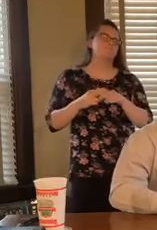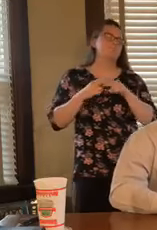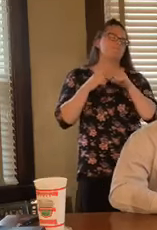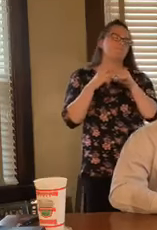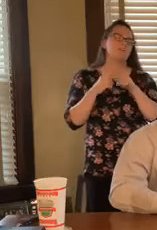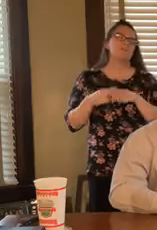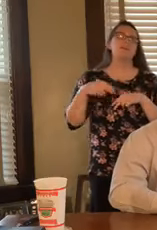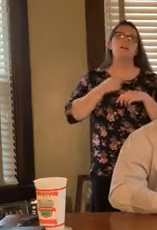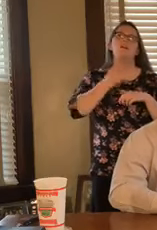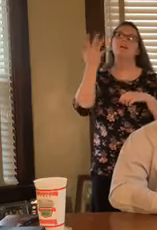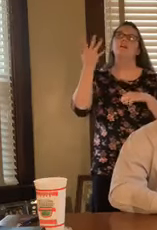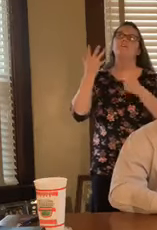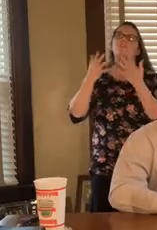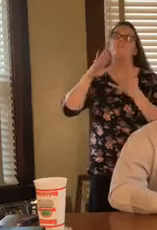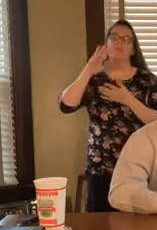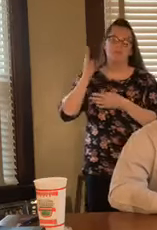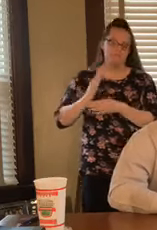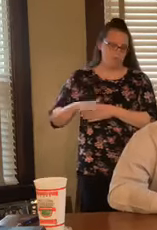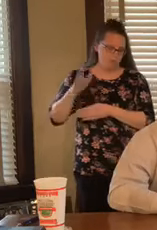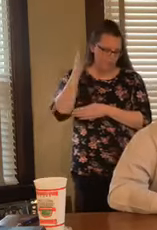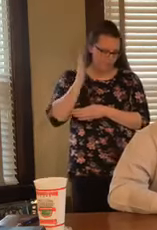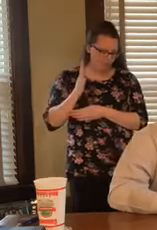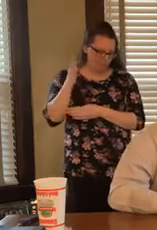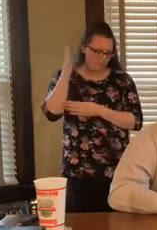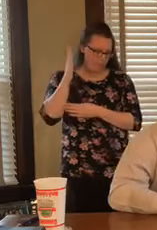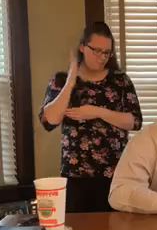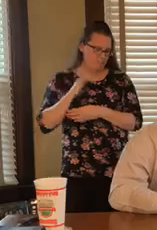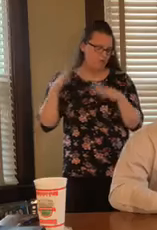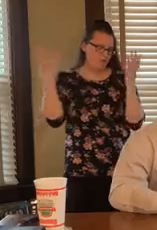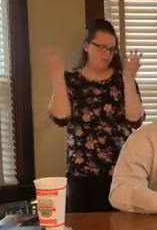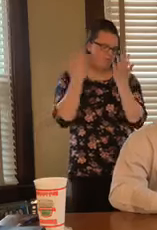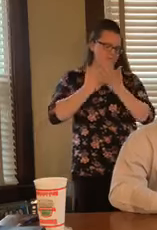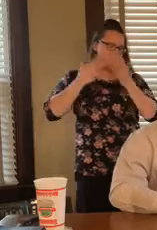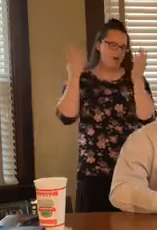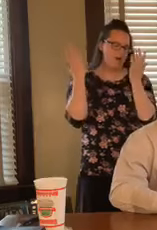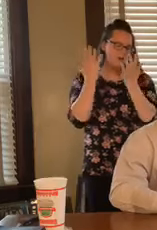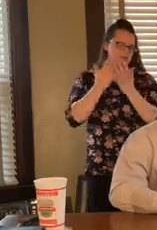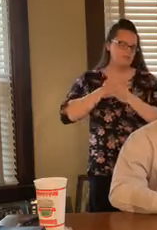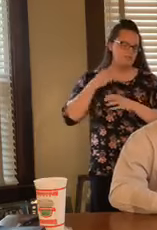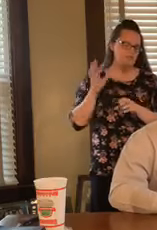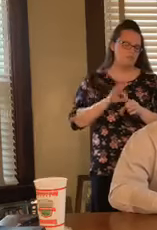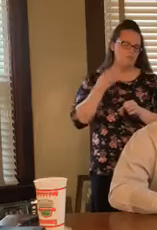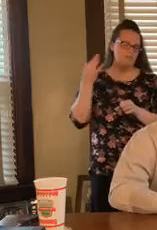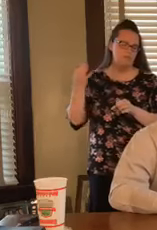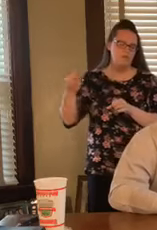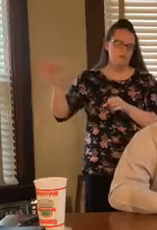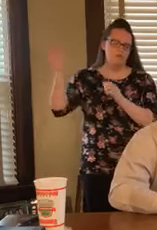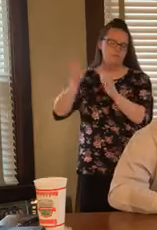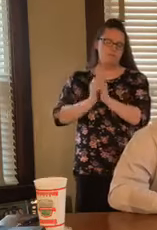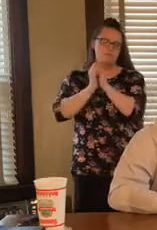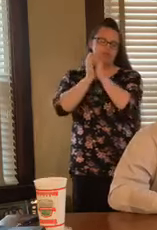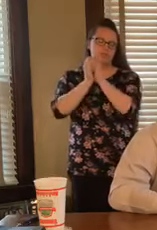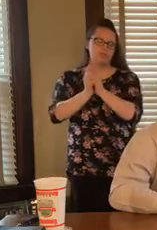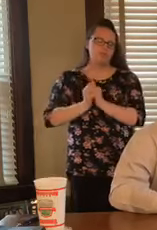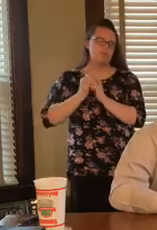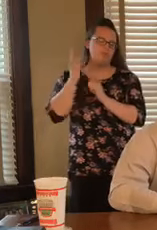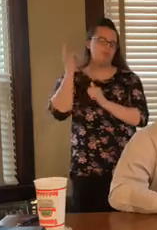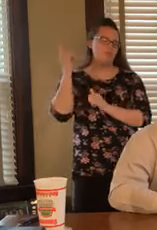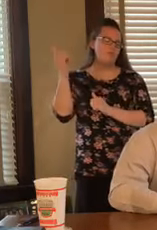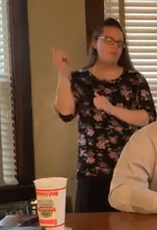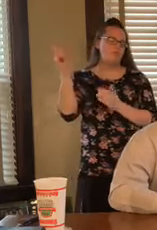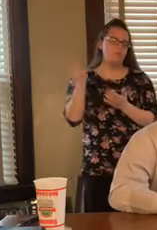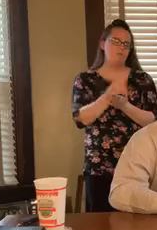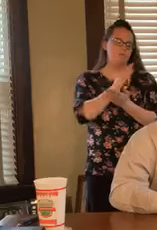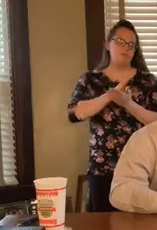name. Sing like never before, oh my soul. I worship